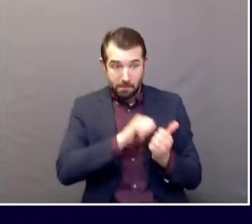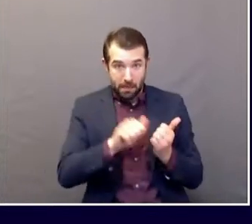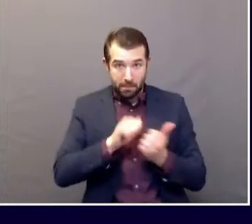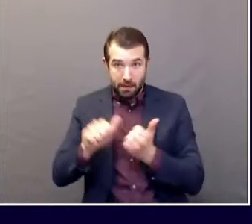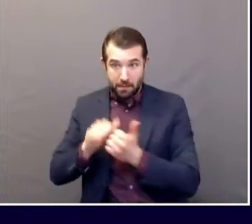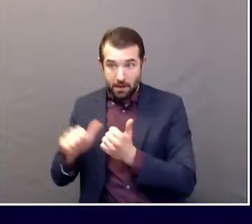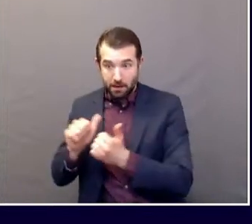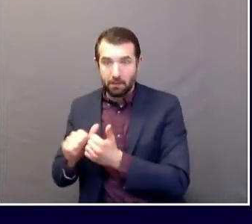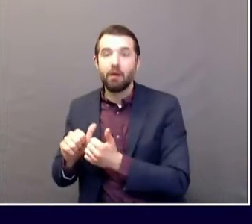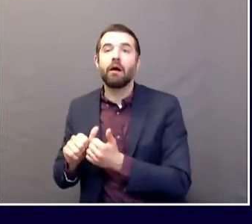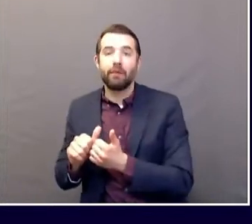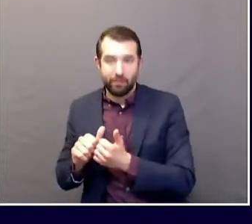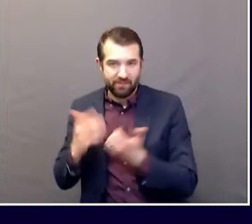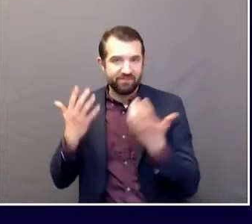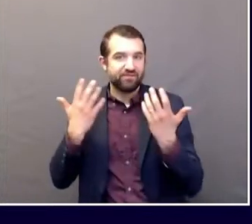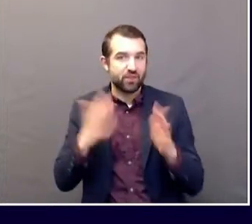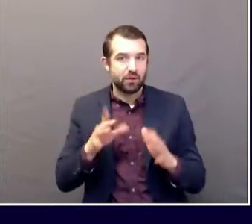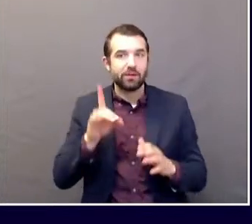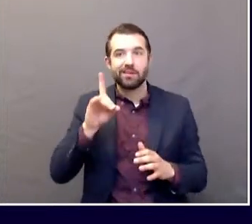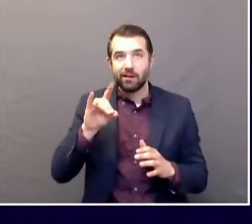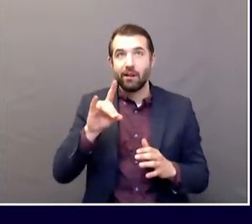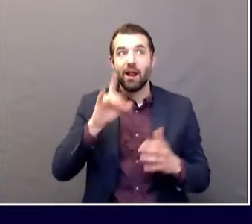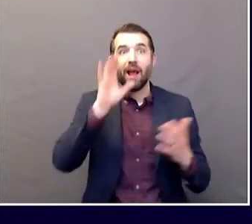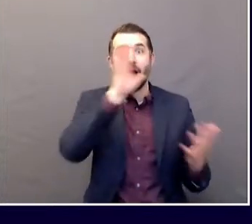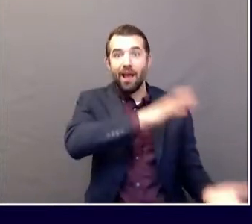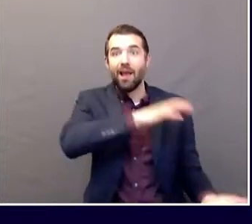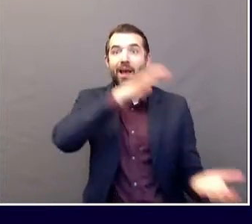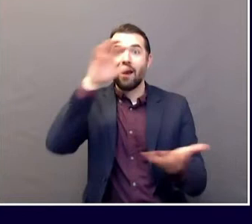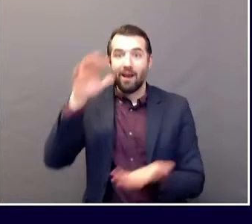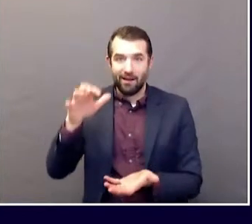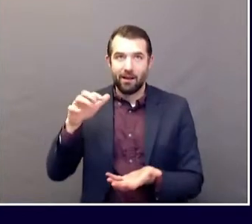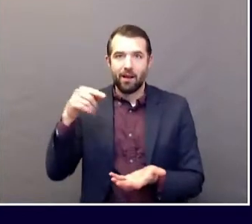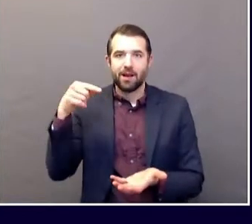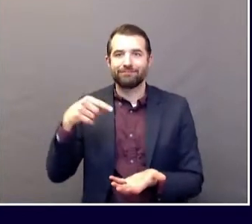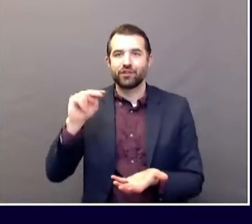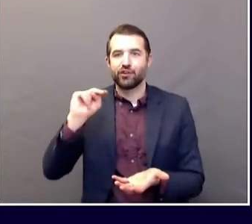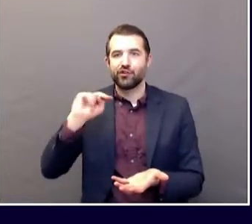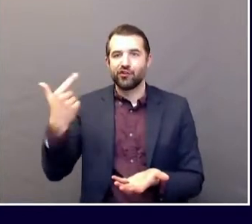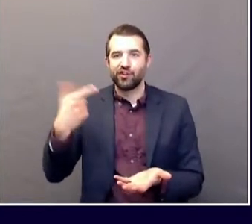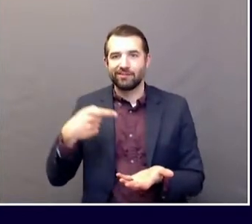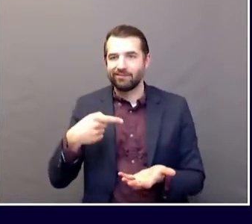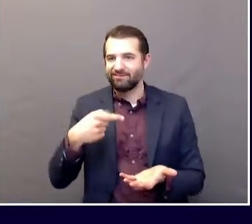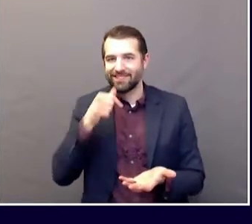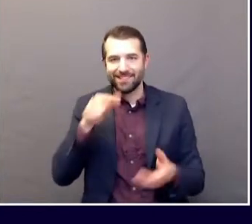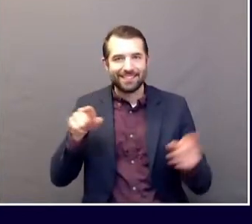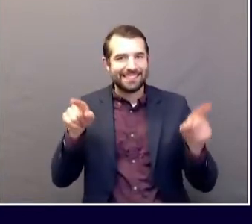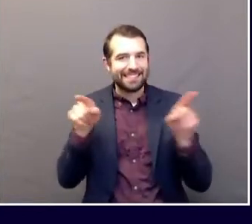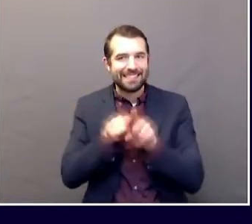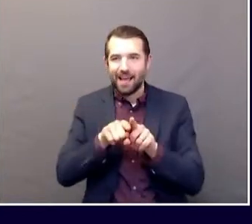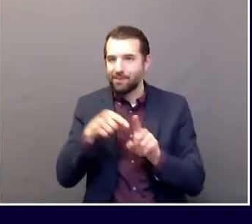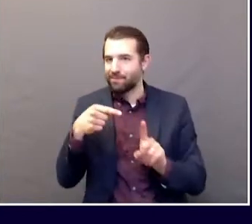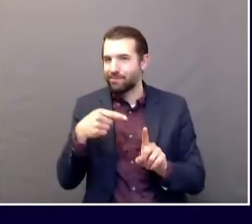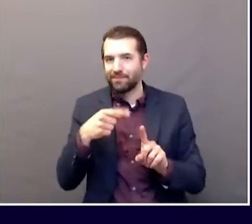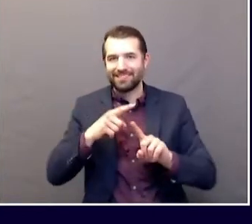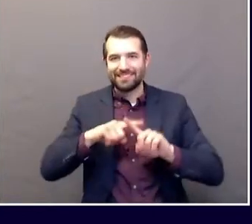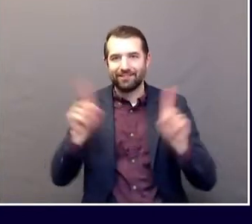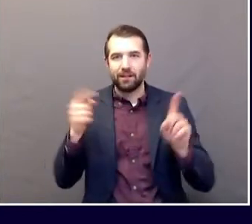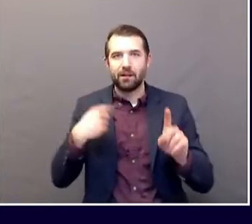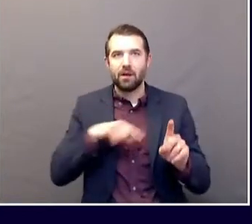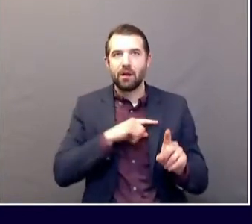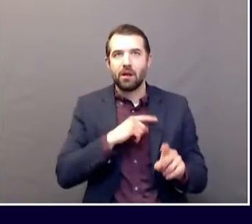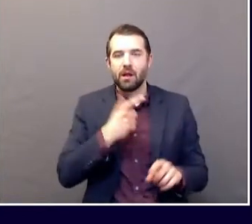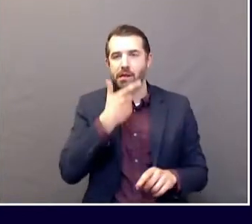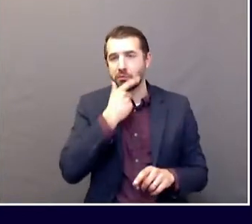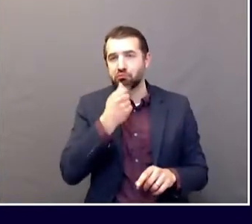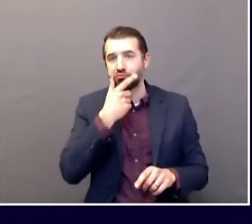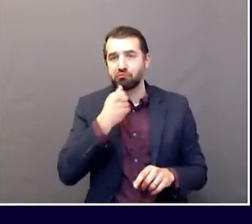received was not what was sent to us as samples. So that's a really important point. We didn't just open up the catalog and say those look good.